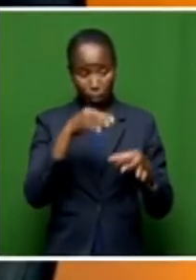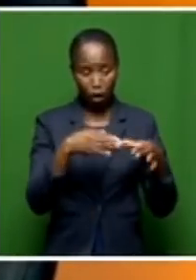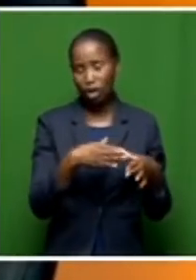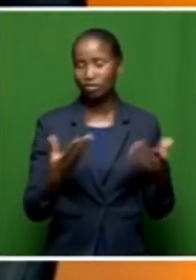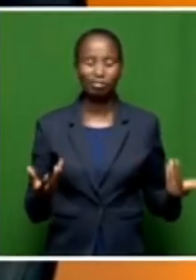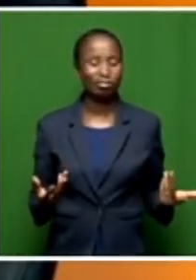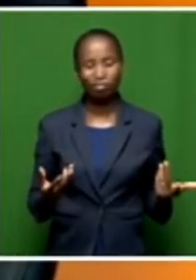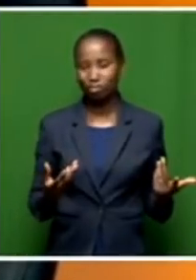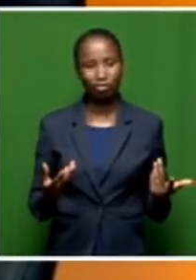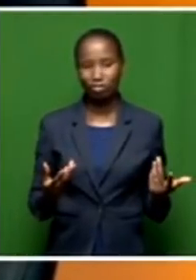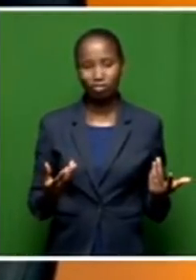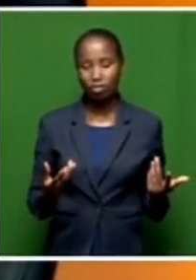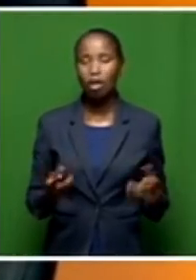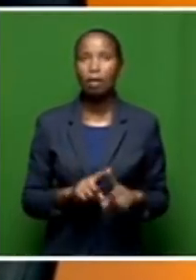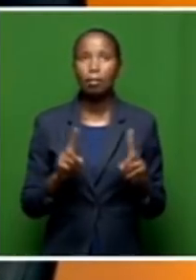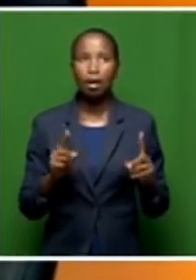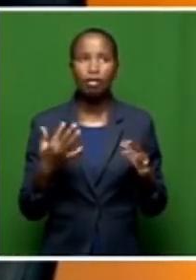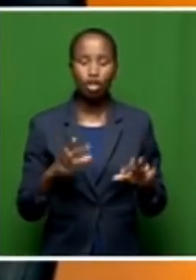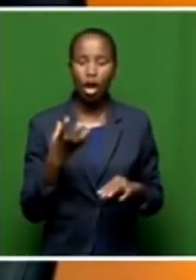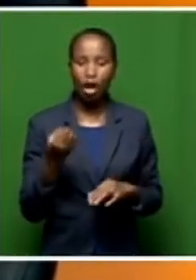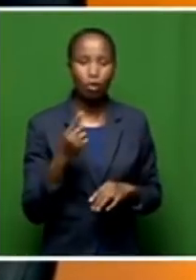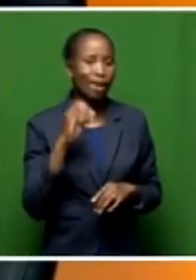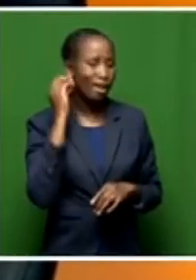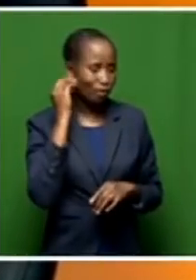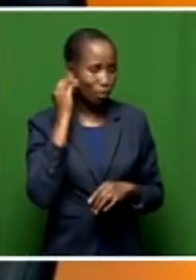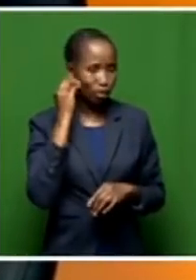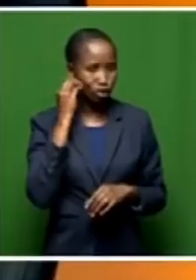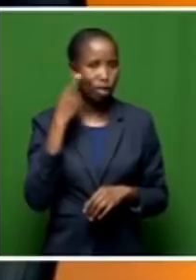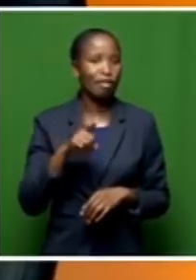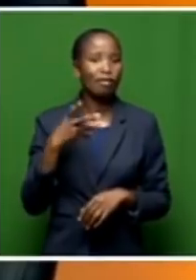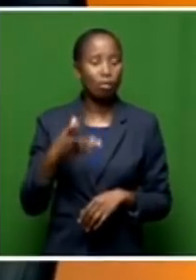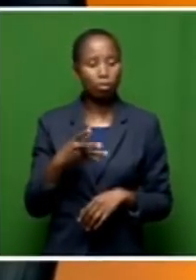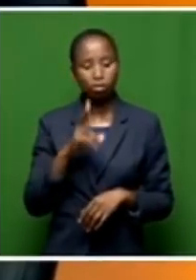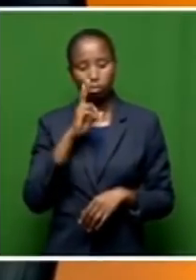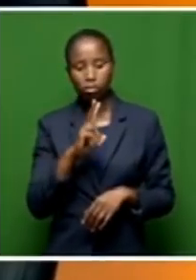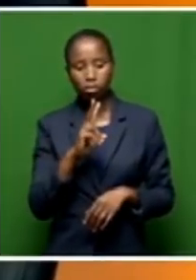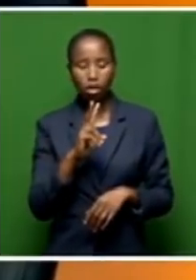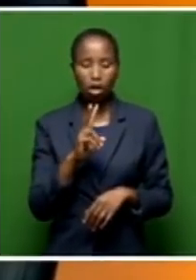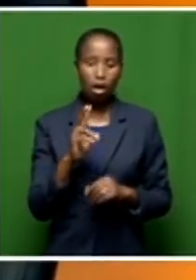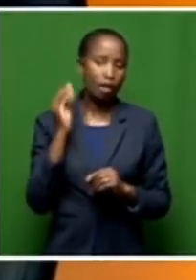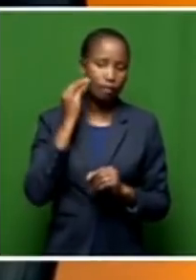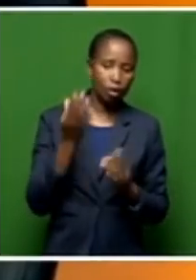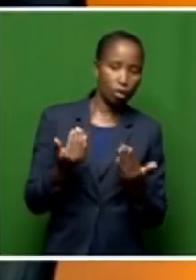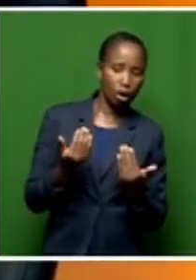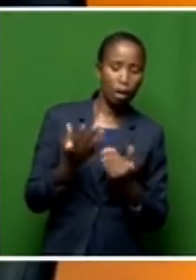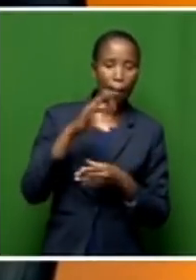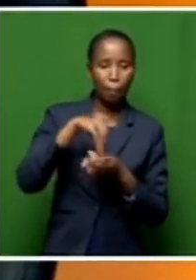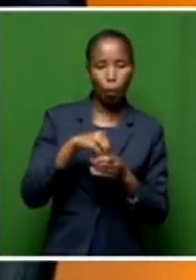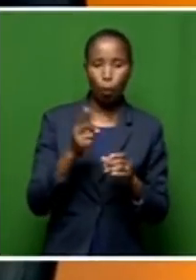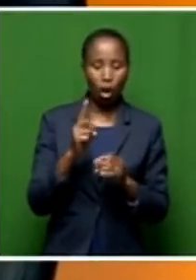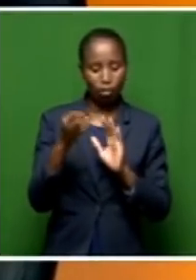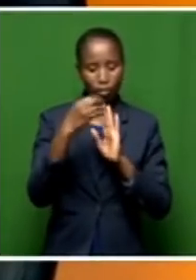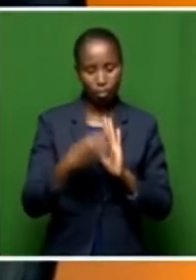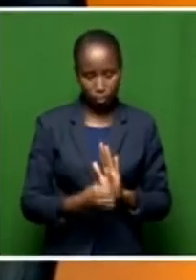information on what was coming in. So we also tried to see, if we